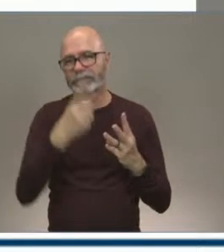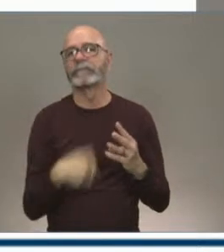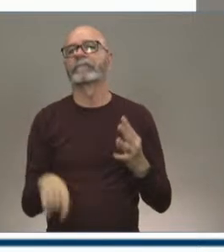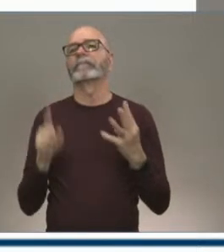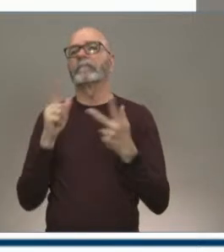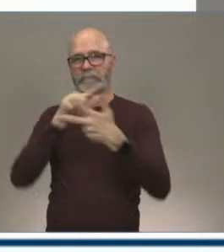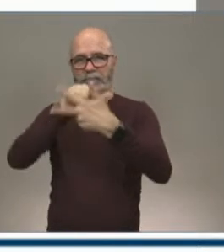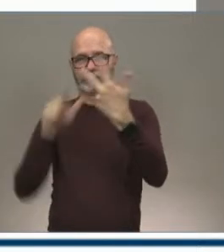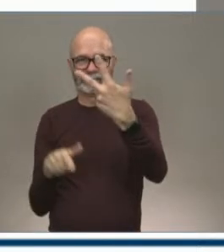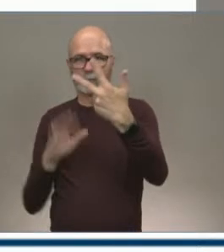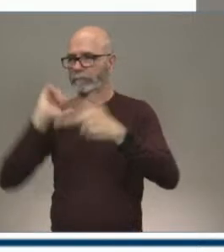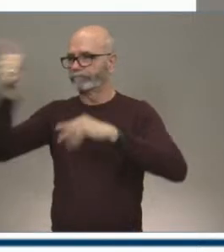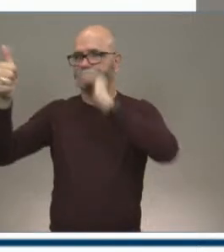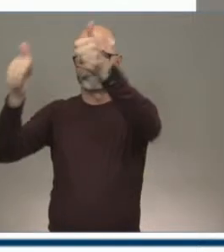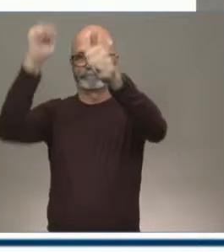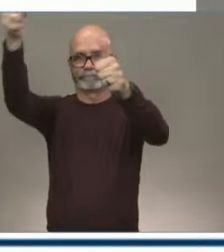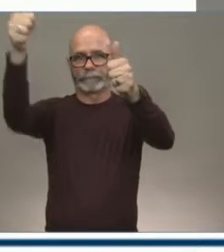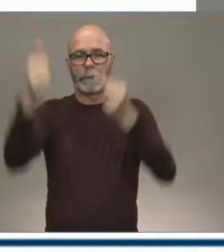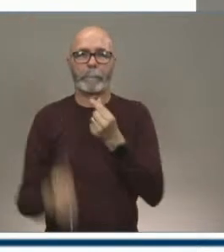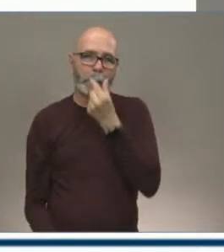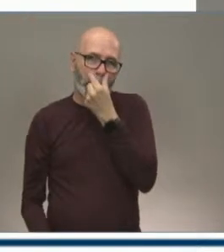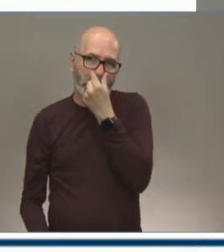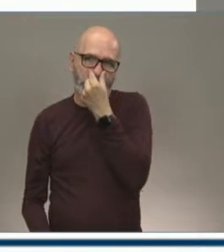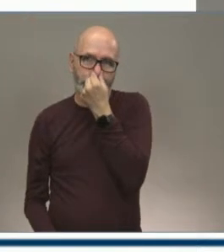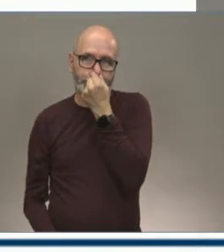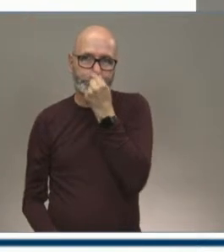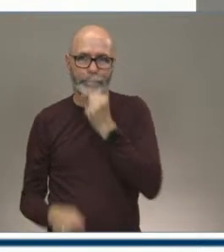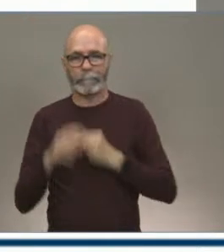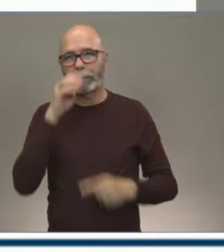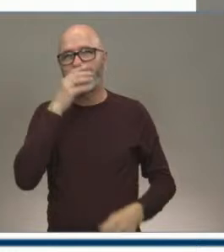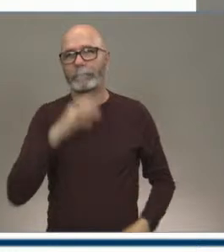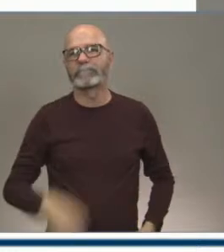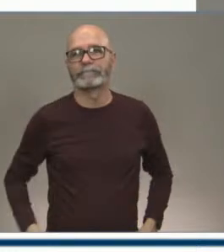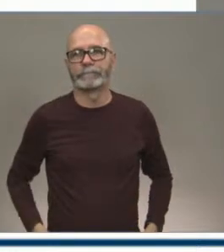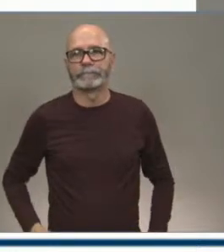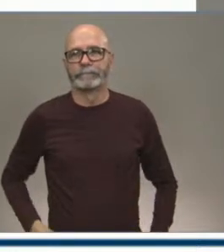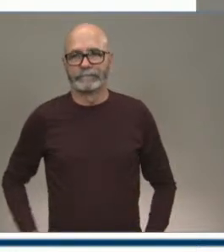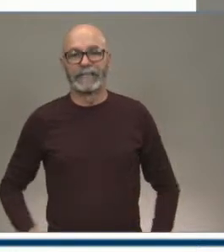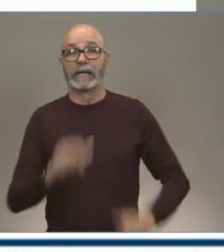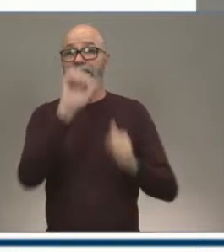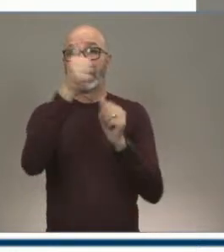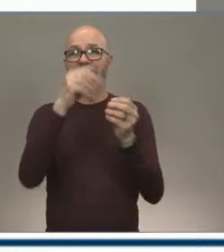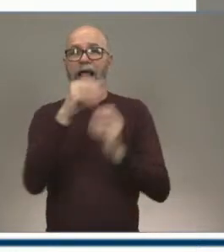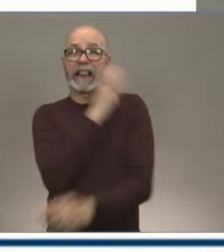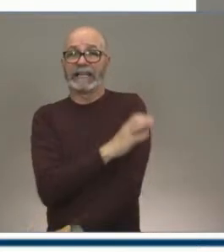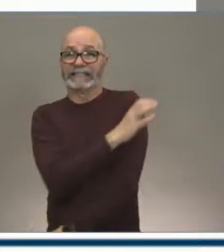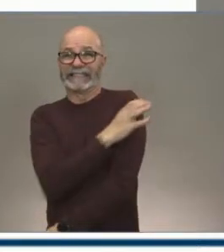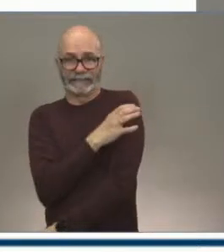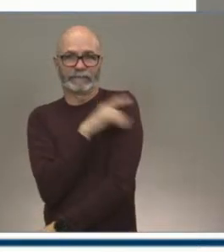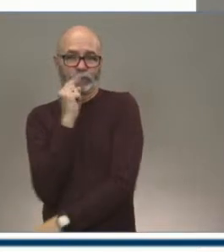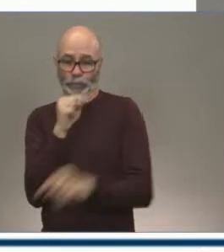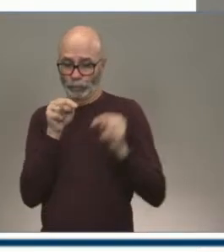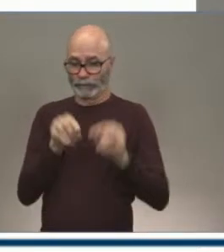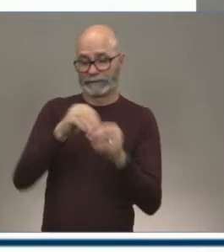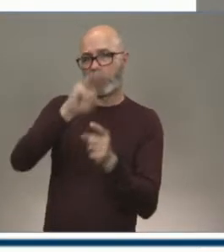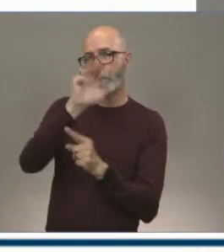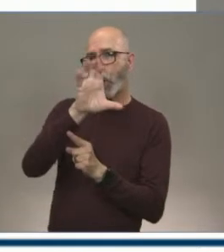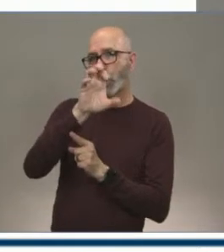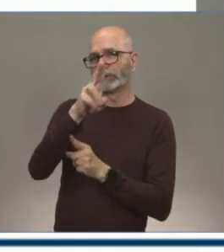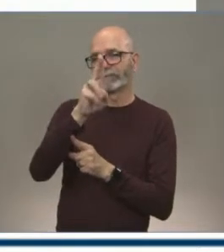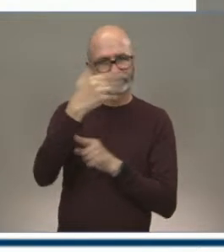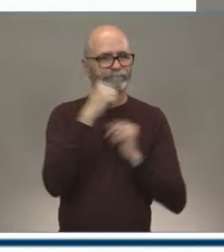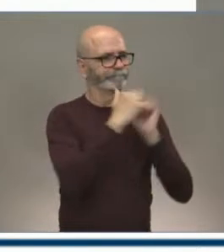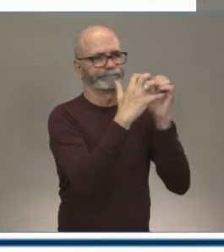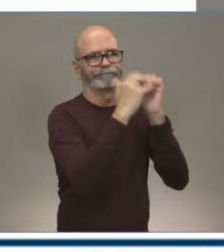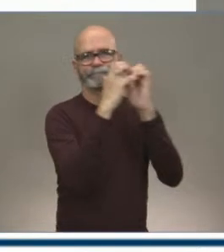I'm able to confirm today that there will be 10 community vaccination clinics starting throughout the month of March. And these clinics are for Nova Scotians